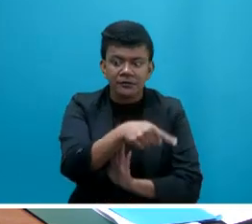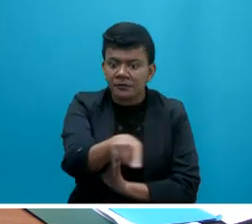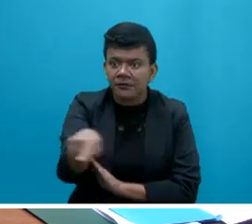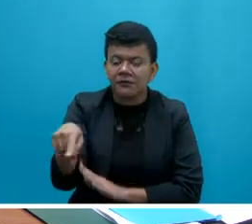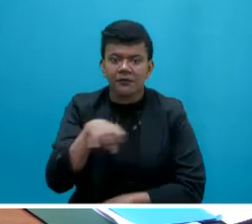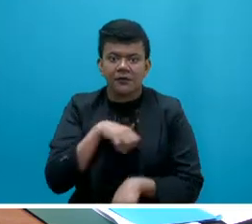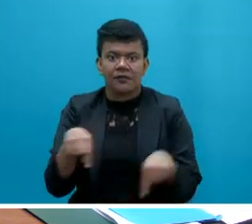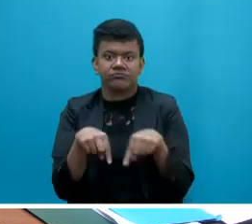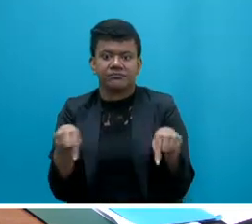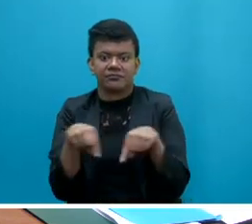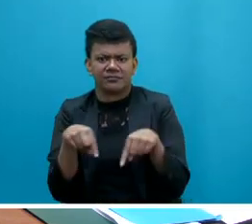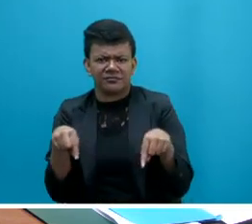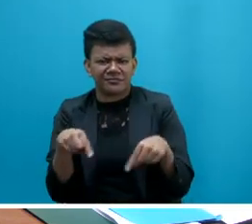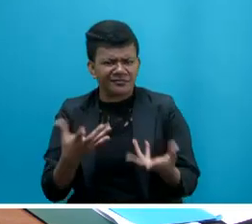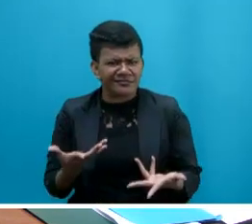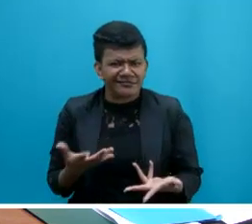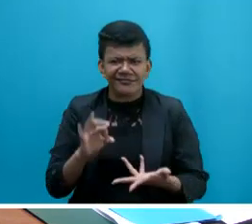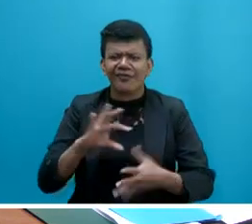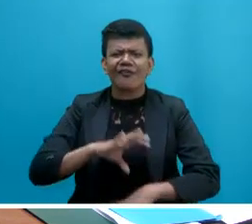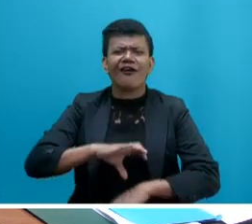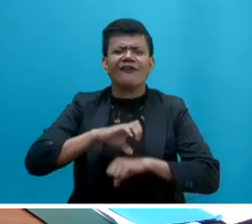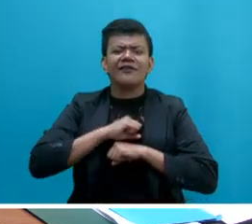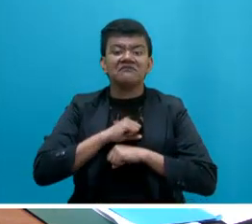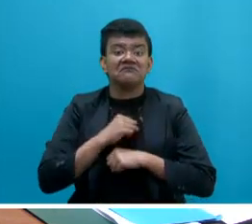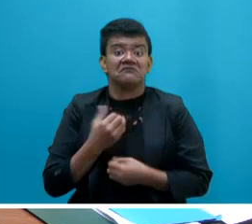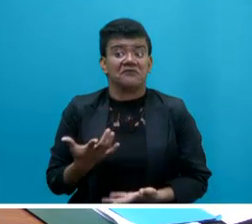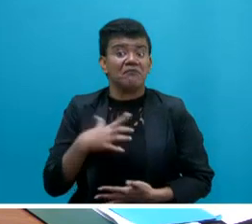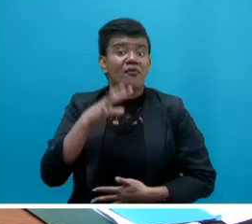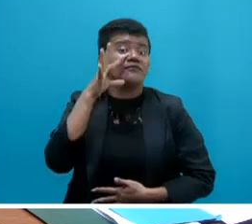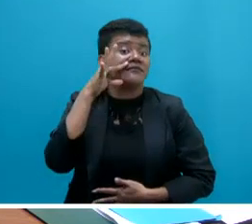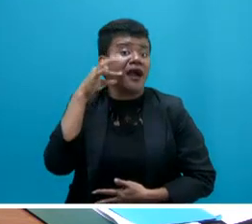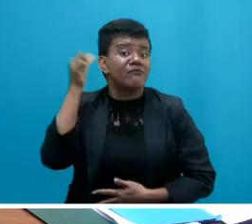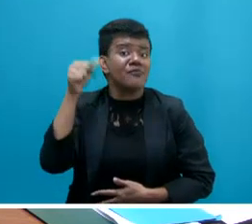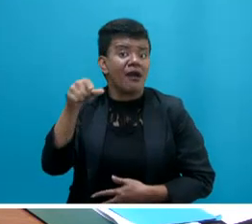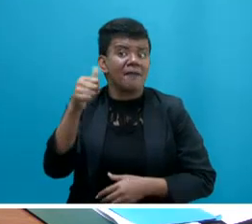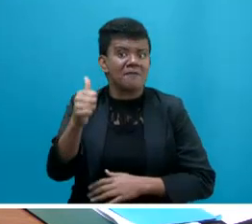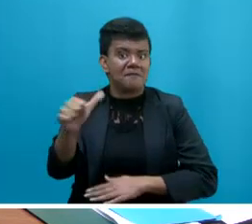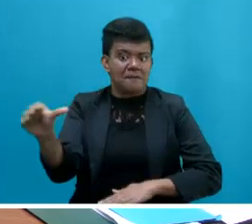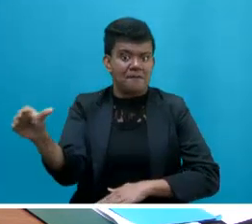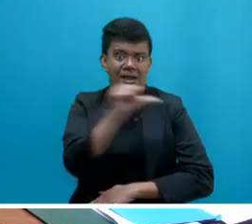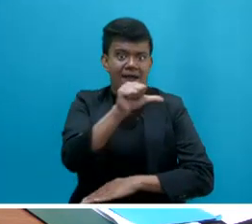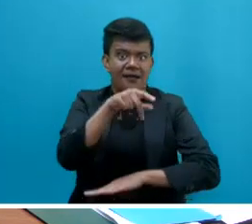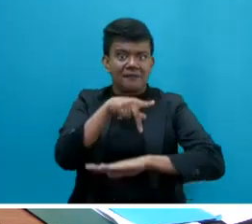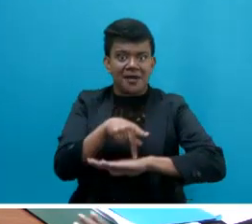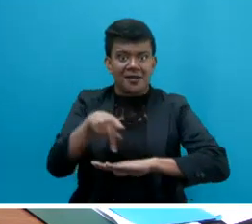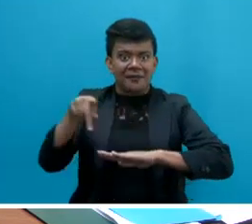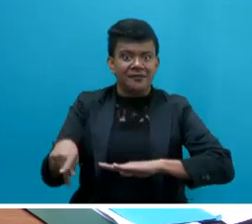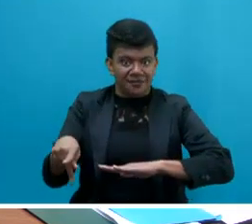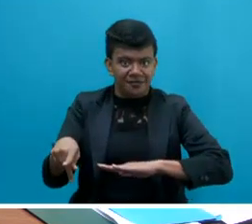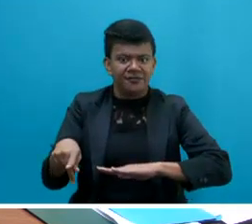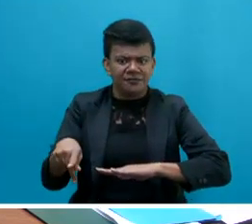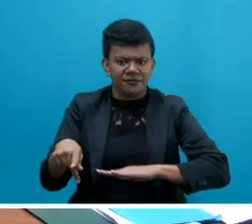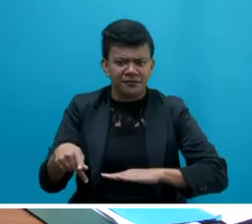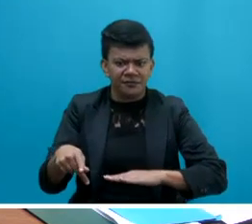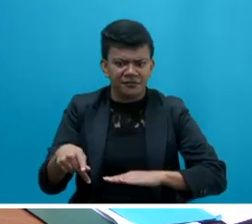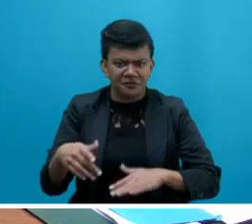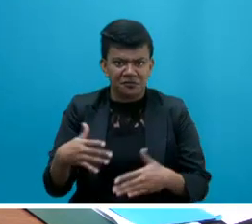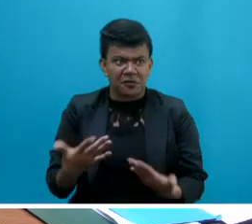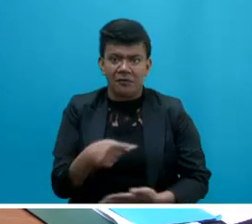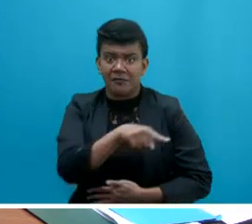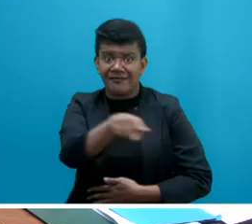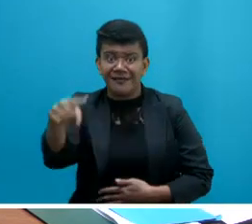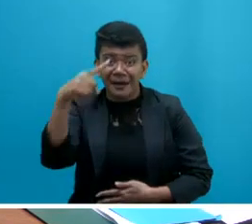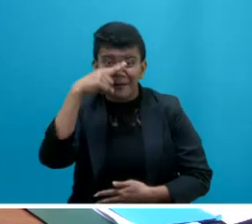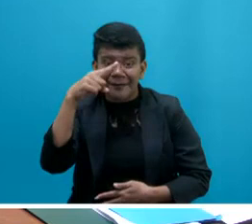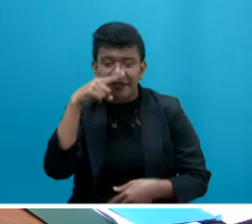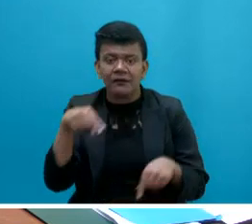Speaker, because of Mr. Rabuka's return to Parliament. And that is why I'm asking the Sumdelpa members of